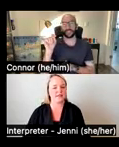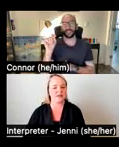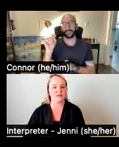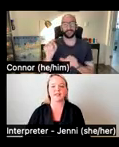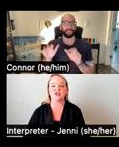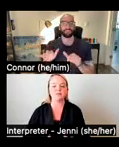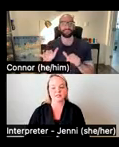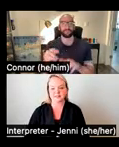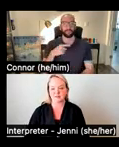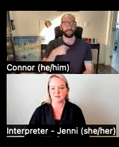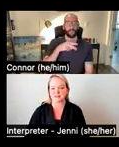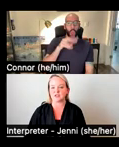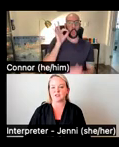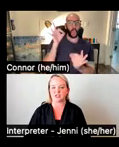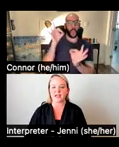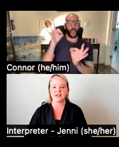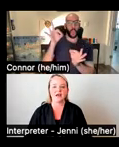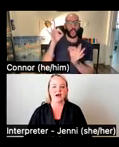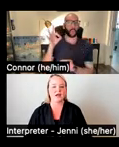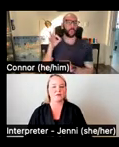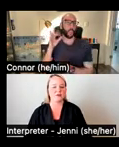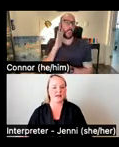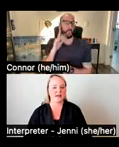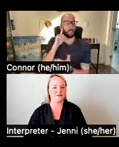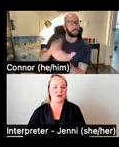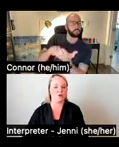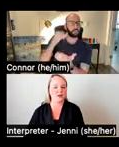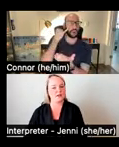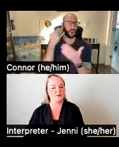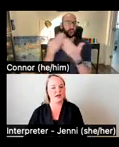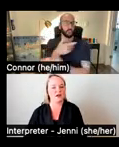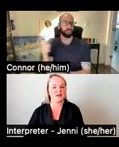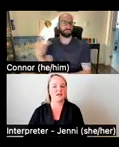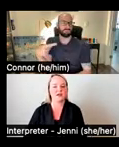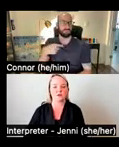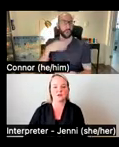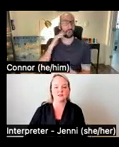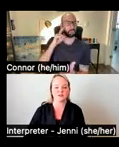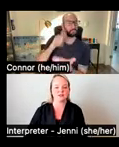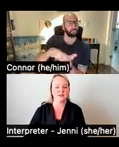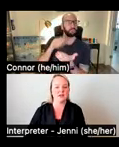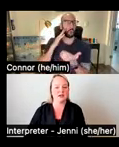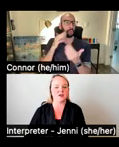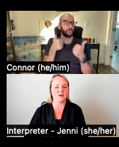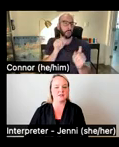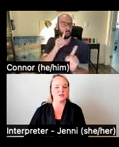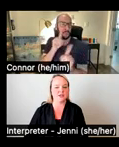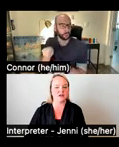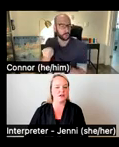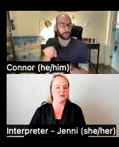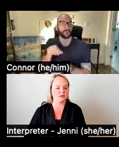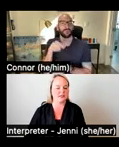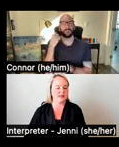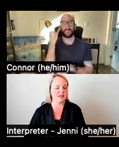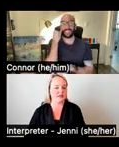if you need some clarification, please send me a message in the chat. I will have that open and keep an eye on it. If I notice there's a new message